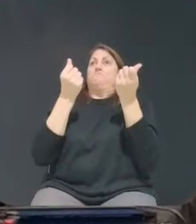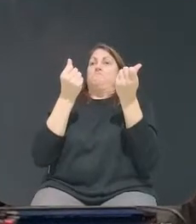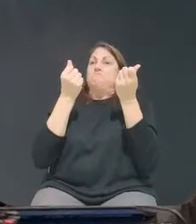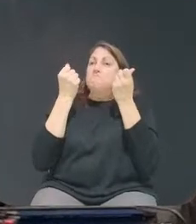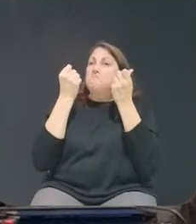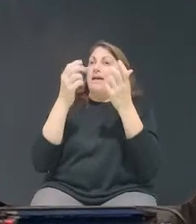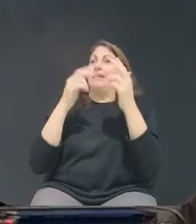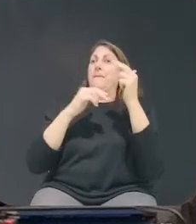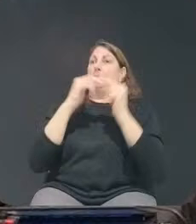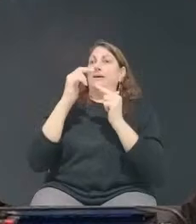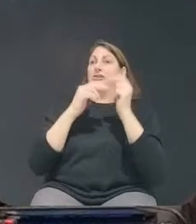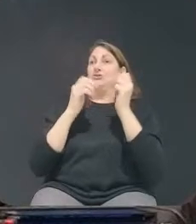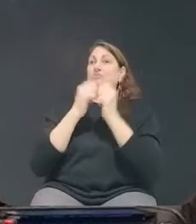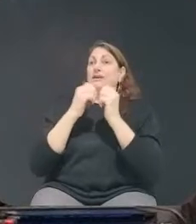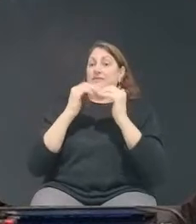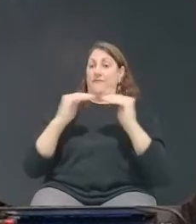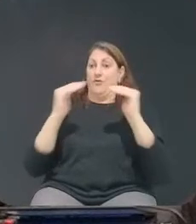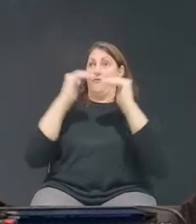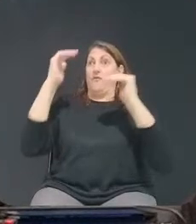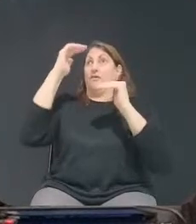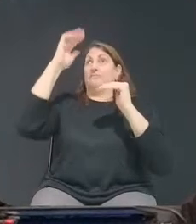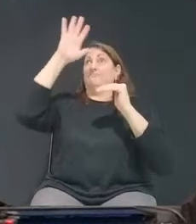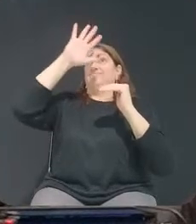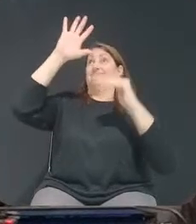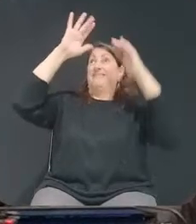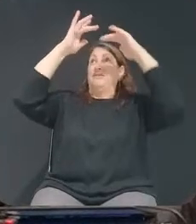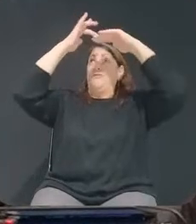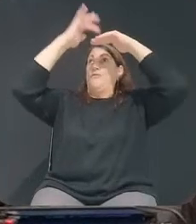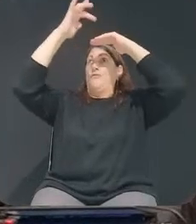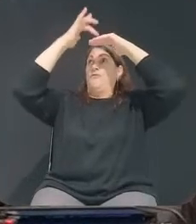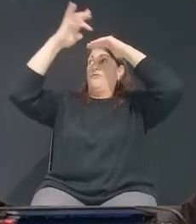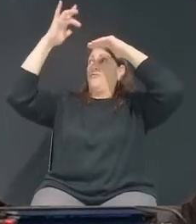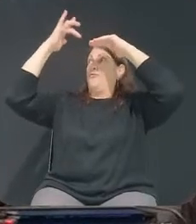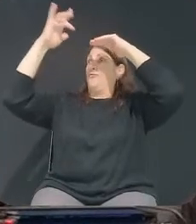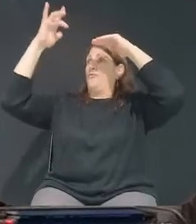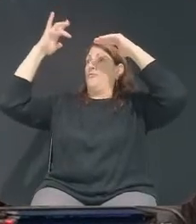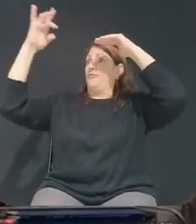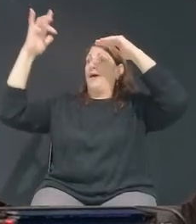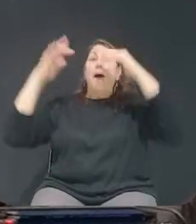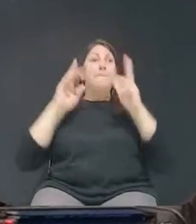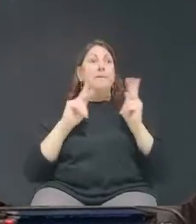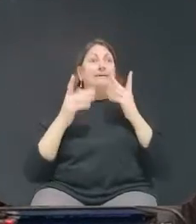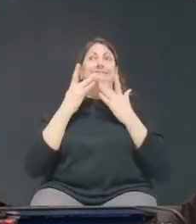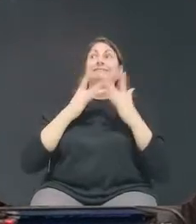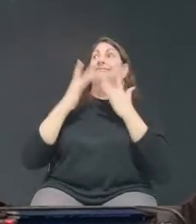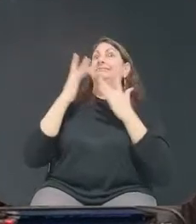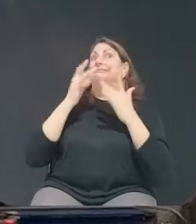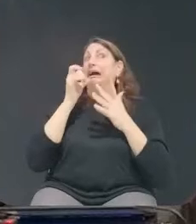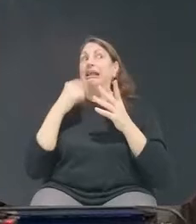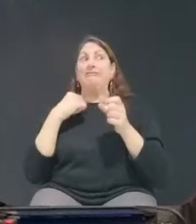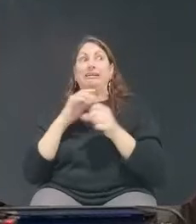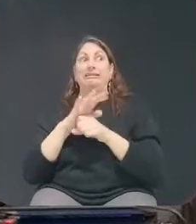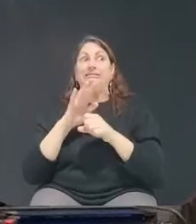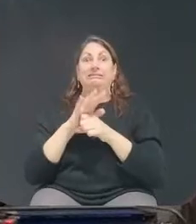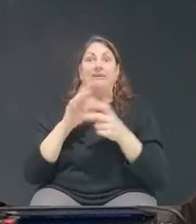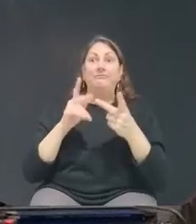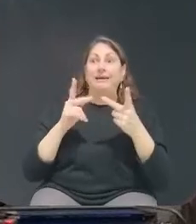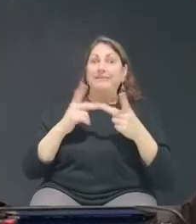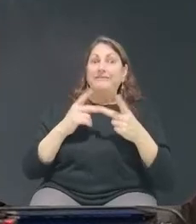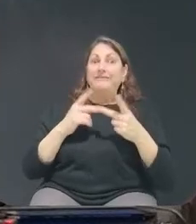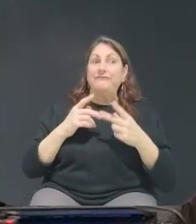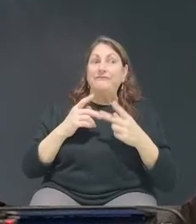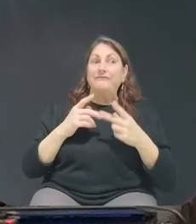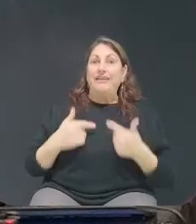buildings unoccupied, even when there was housing shortages. And I was wondering if y'all have anything to add on those